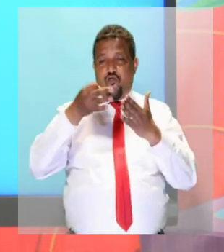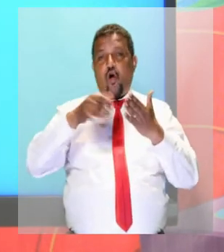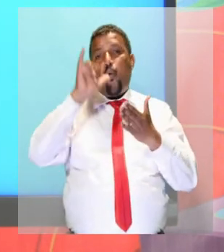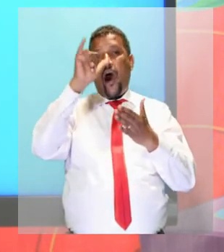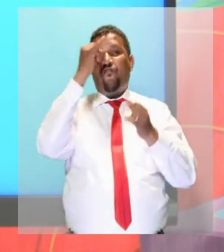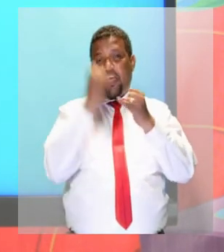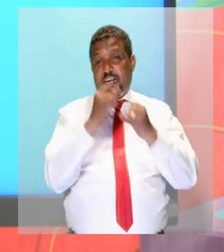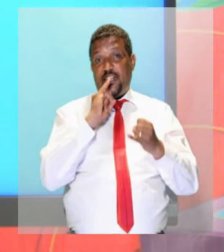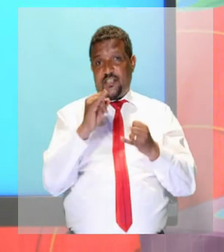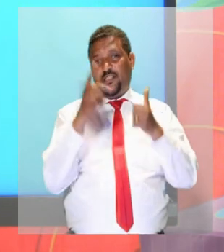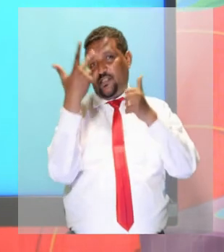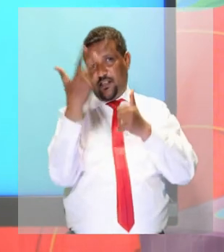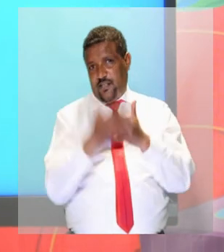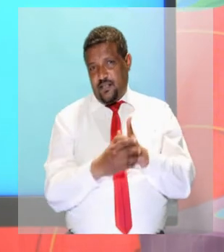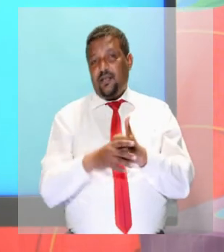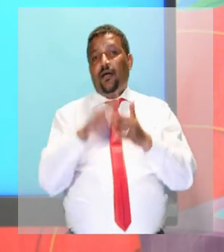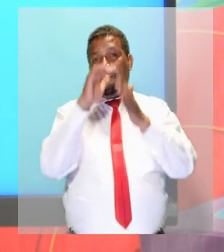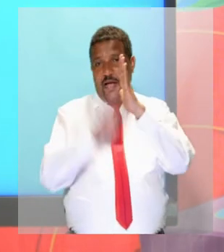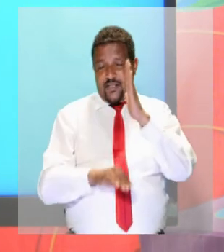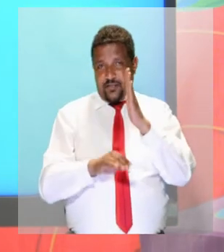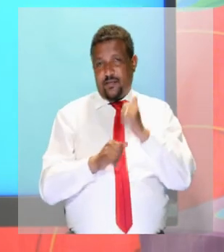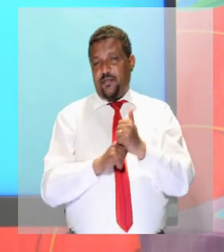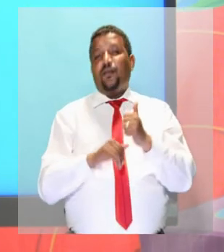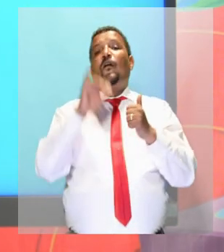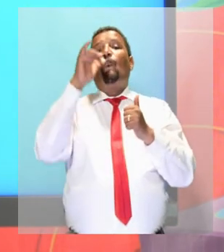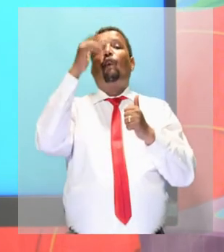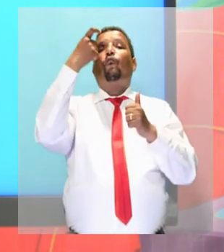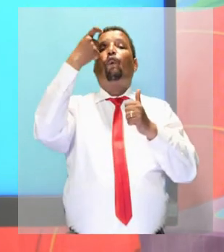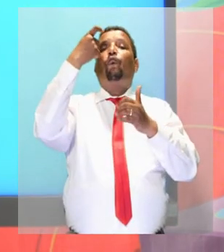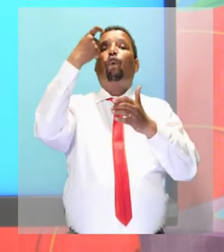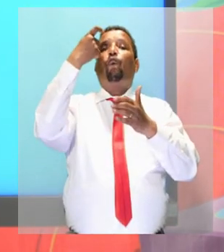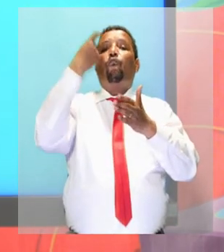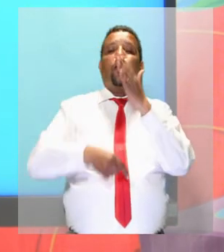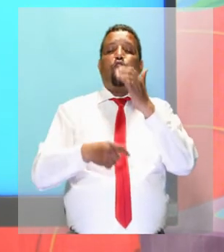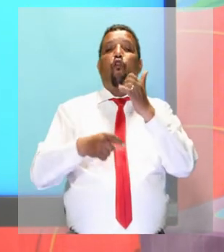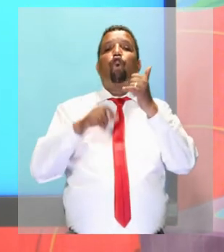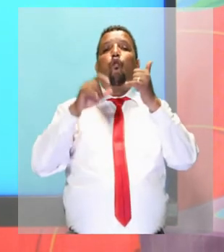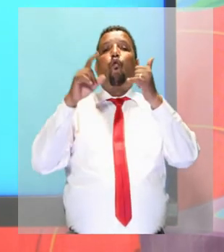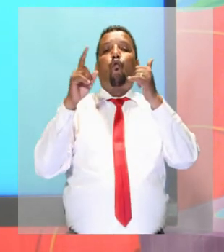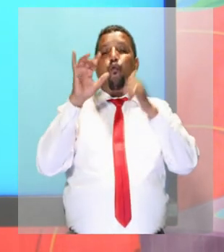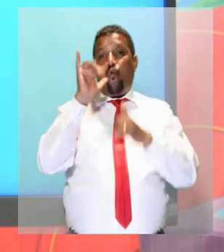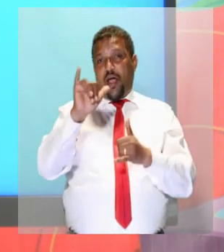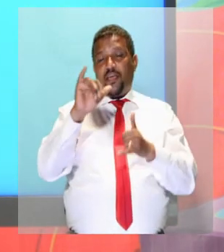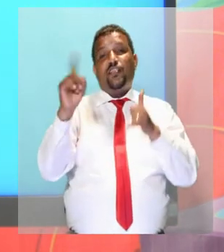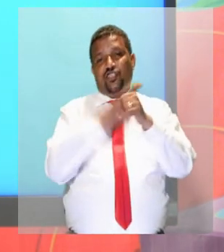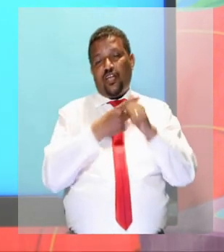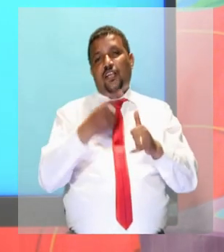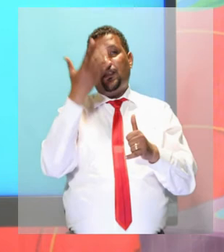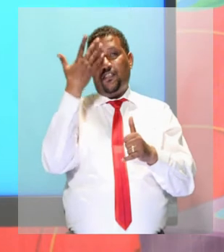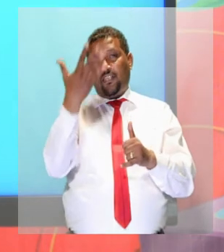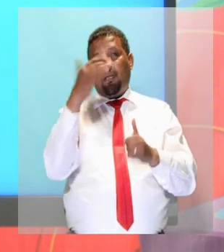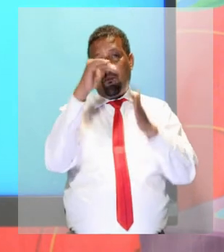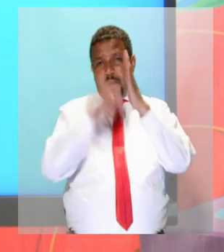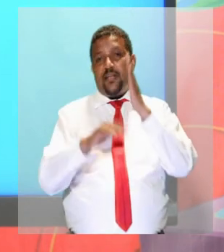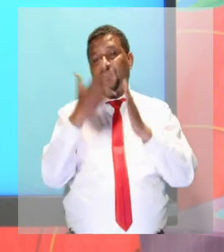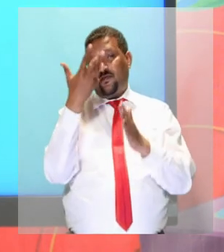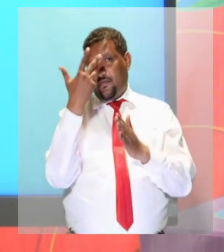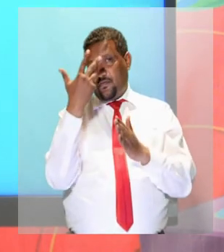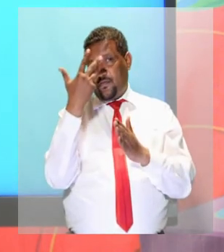y final is 3 minus the value of y initial is 2, 3 minus 5 divided by the value